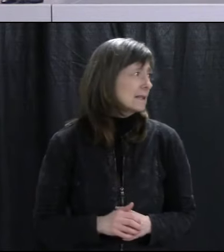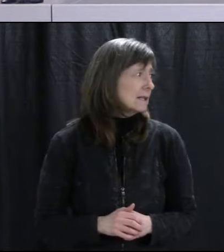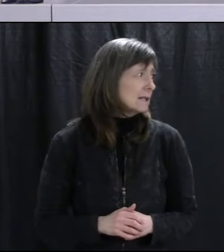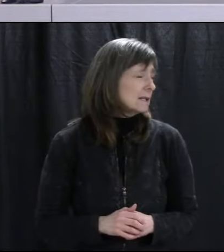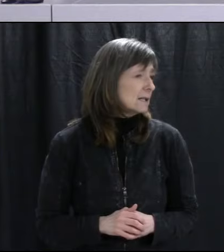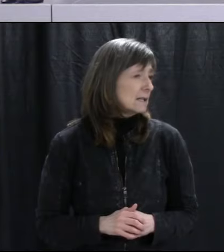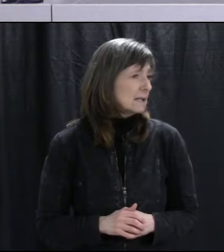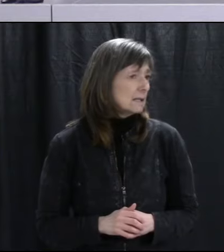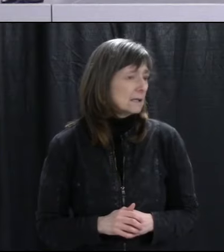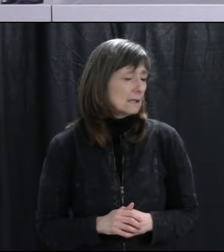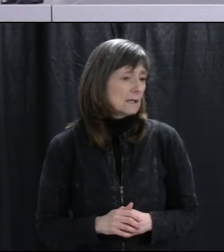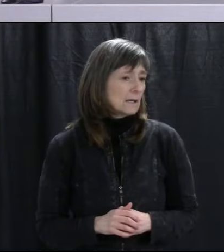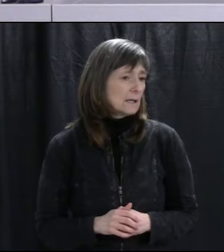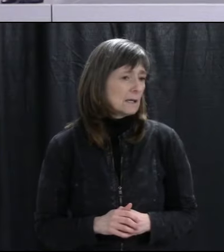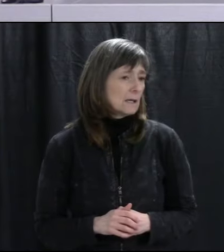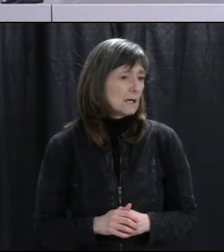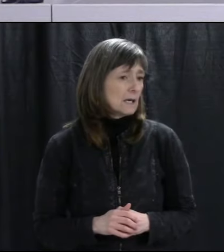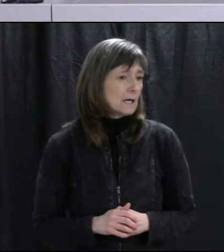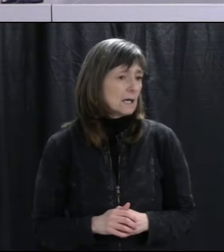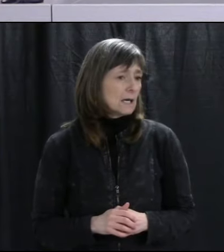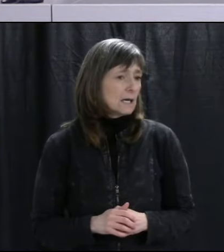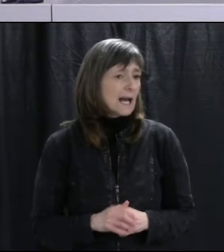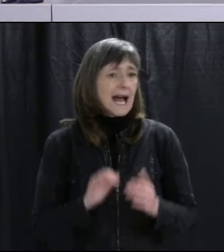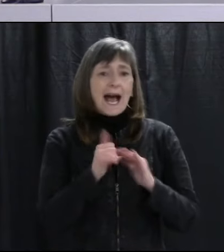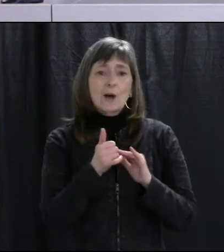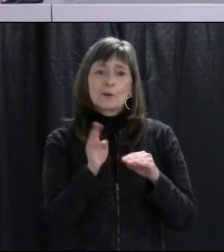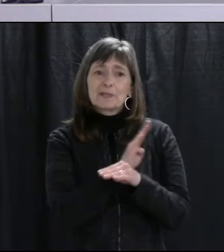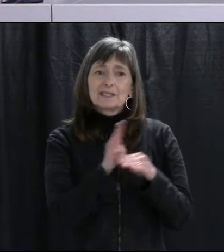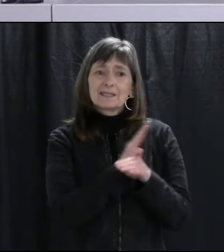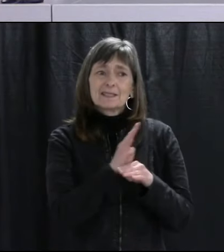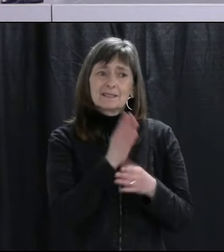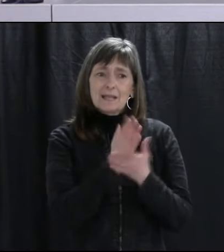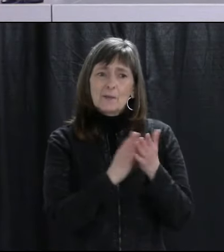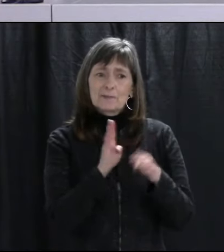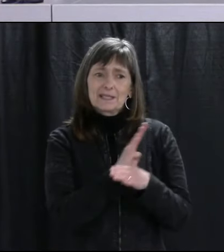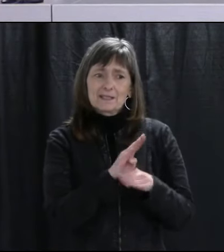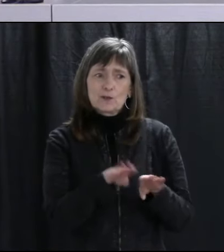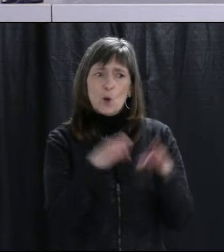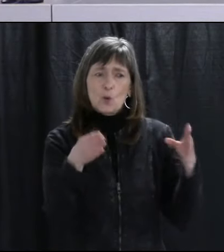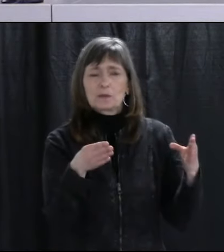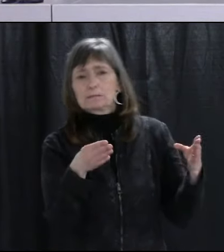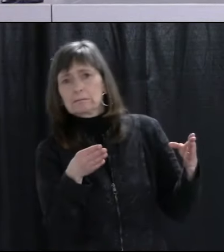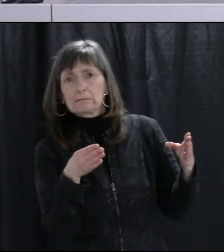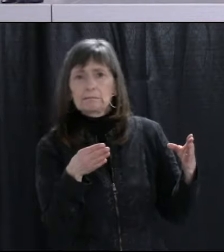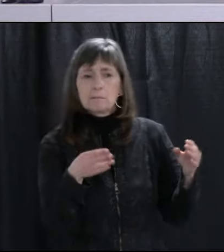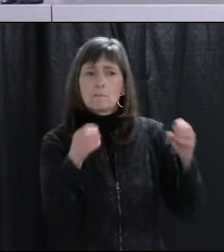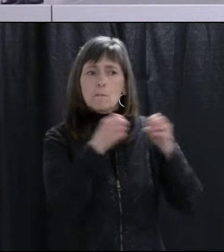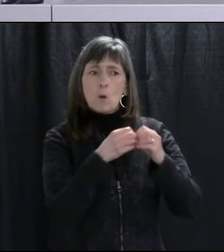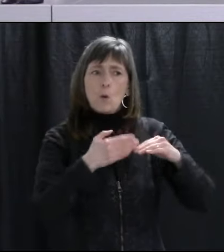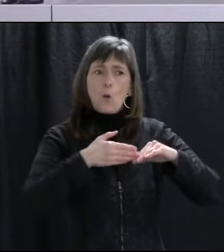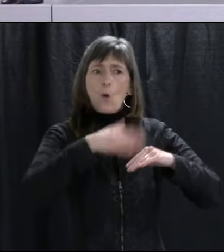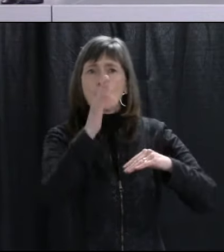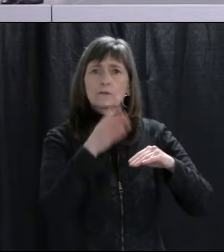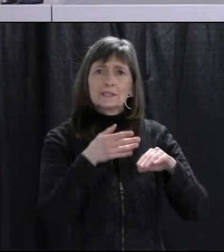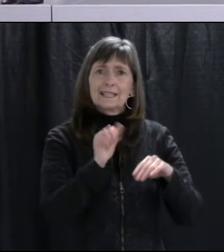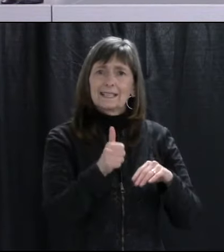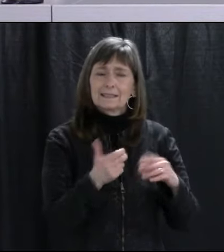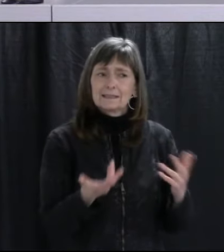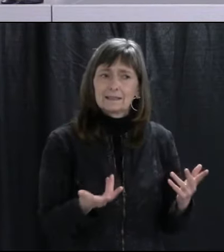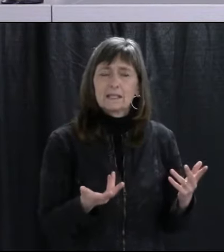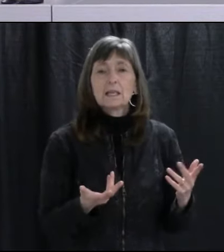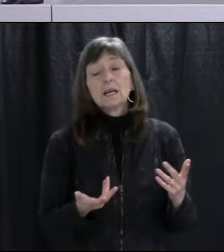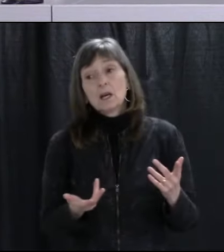processing operators, and plant workers to still operate? So we have to look at the balance. We need essential services. We